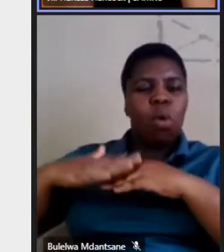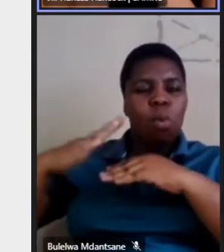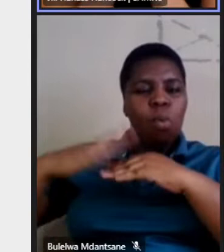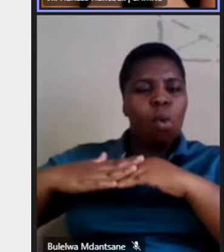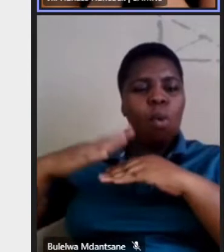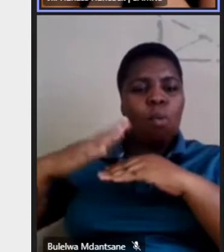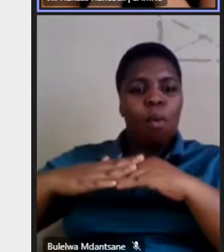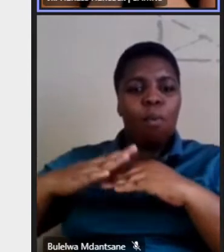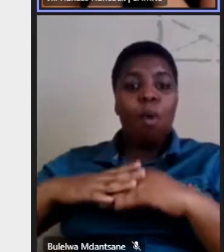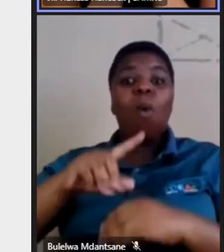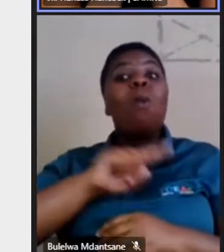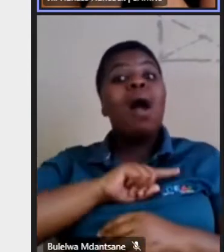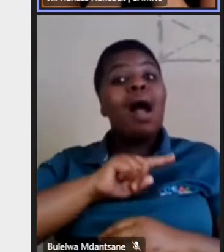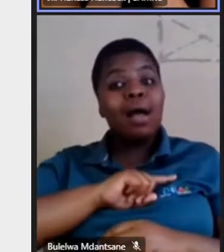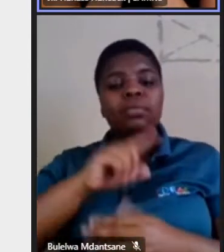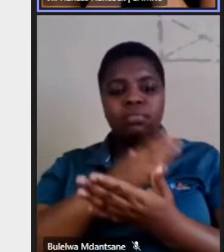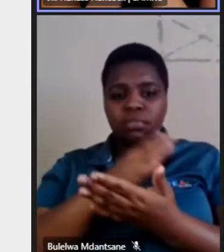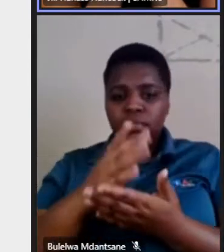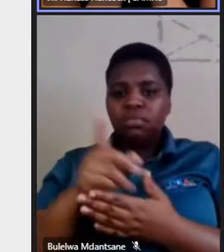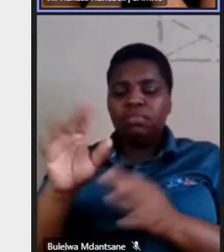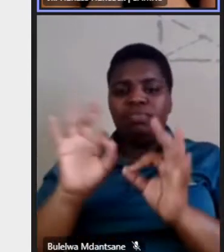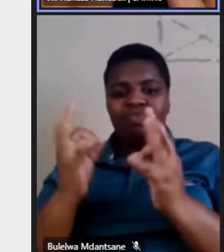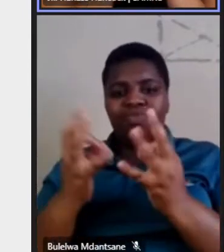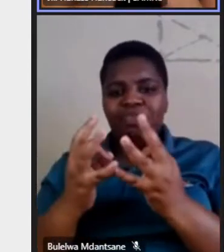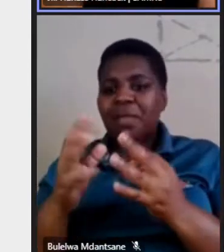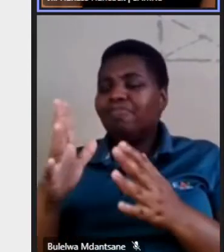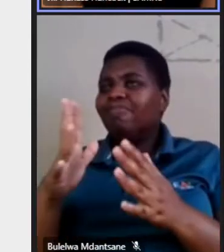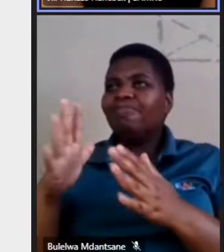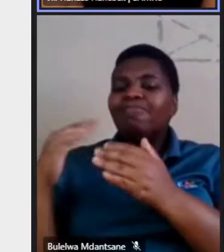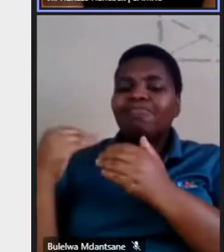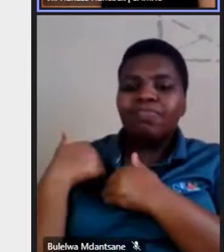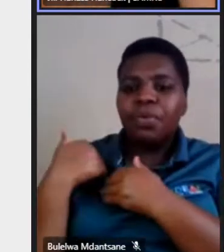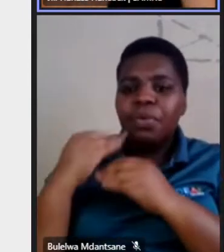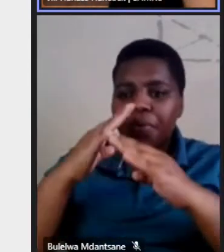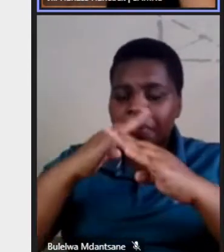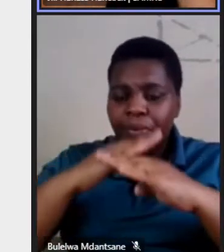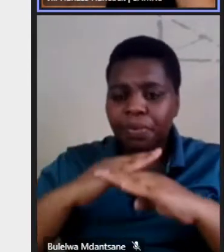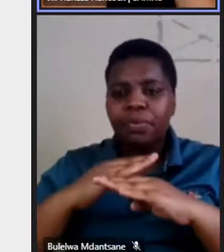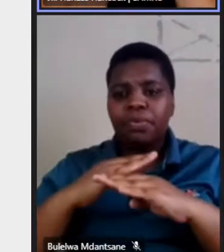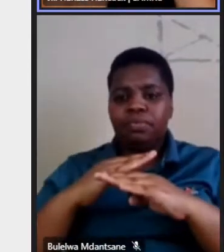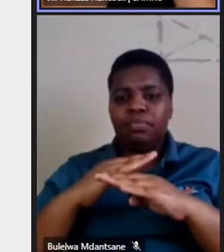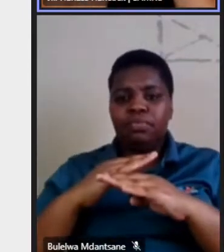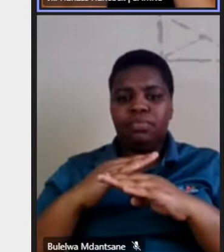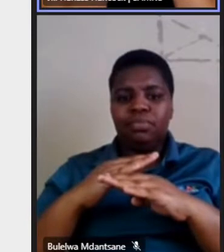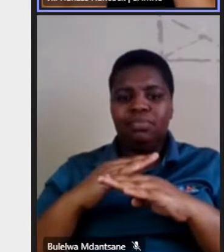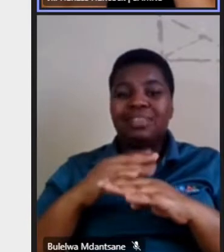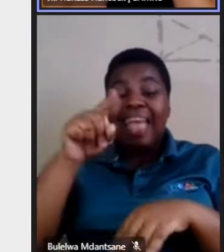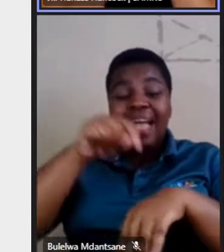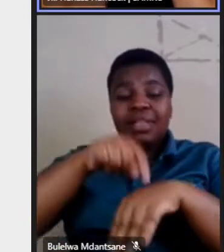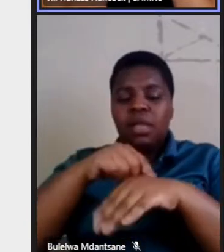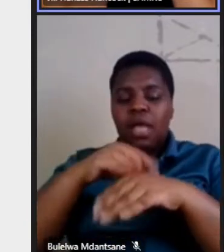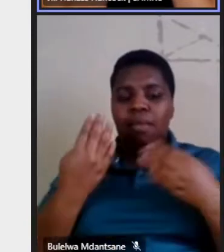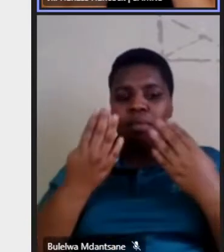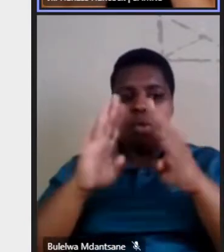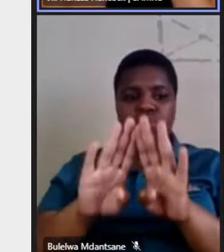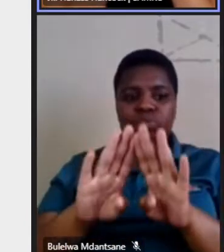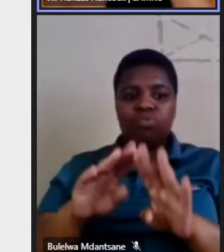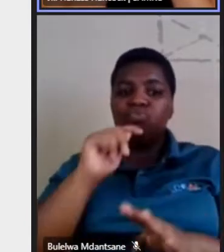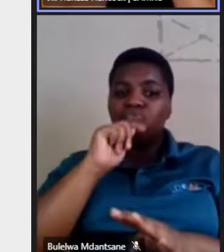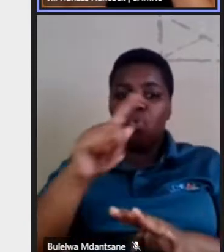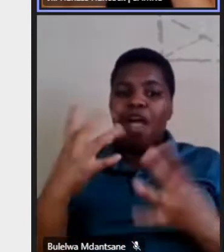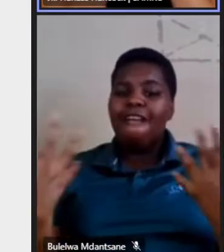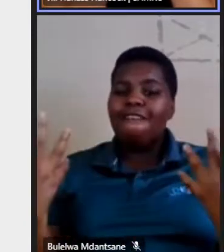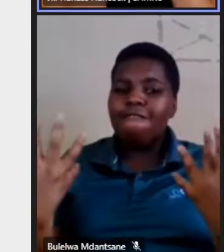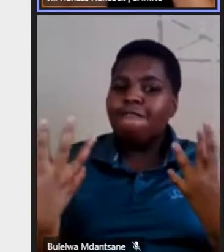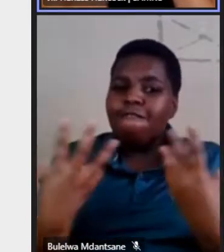their family for safety and togetherness to actually go through that hard lockdown period. Very, very few participants actually